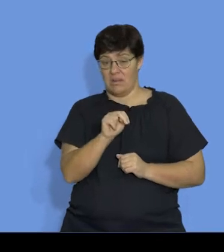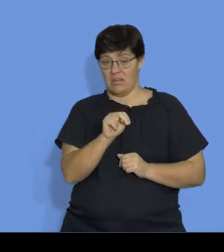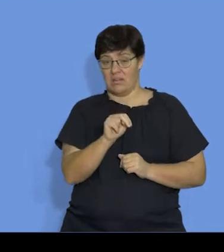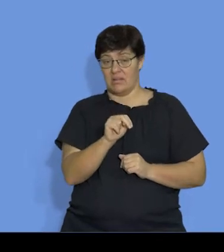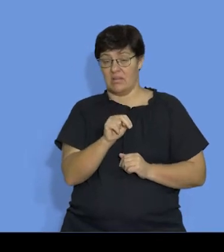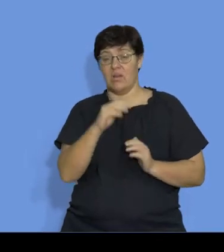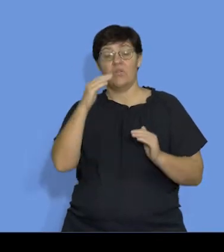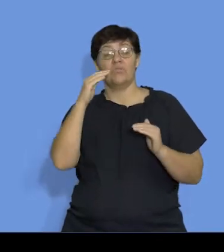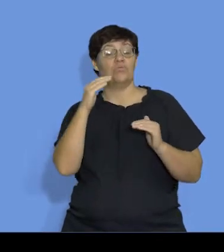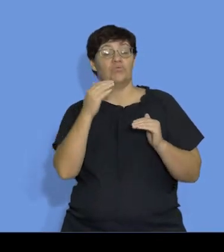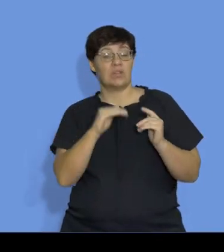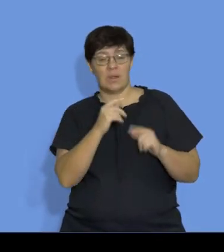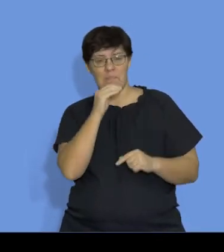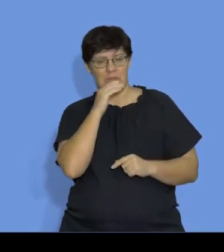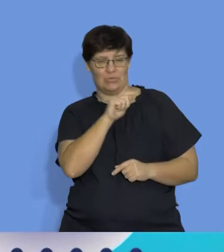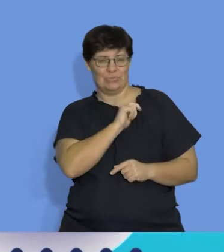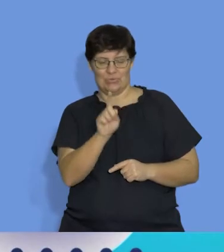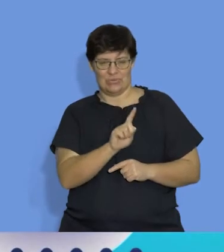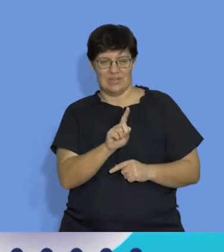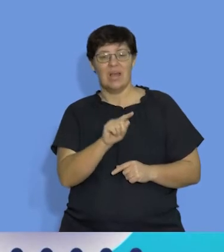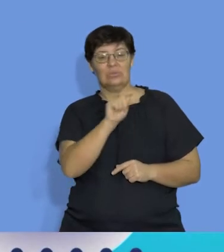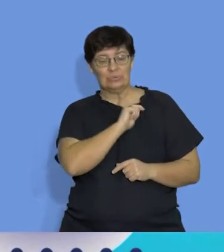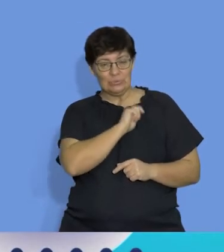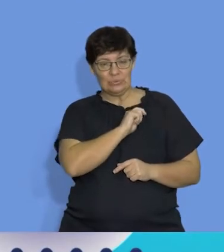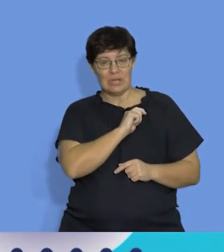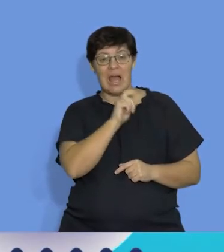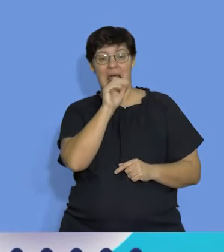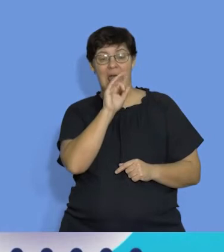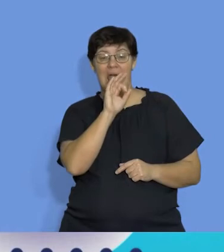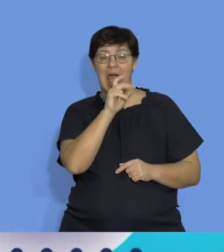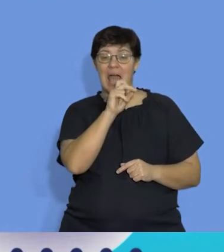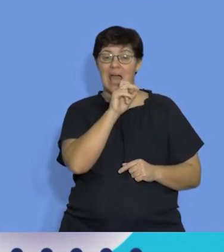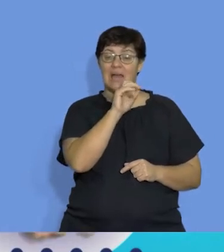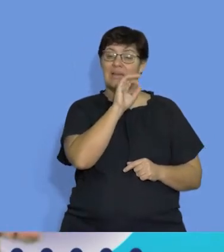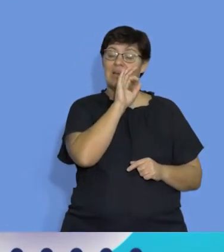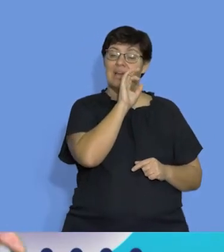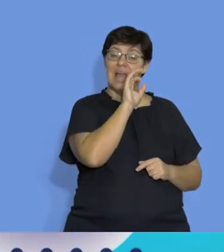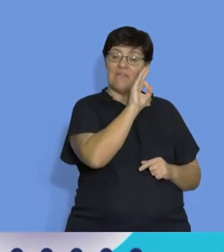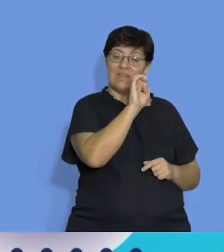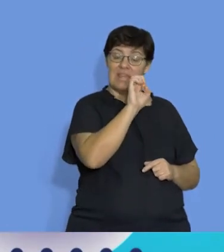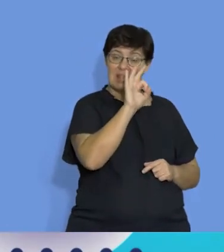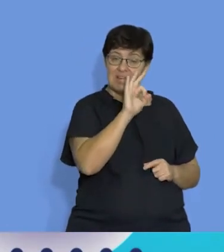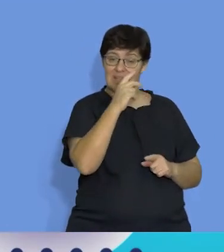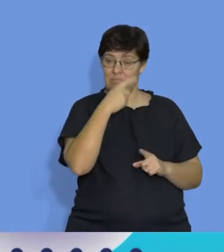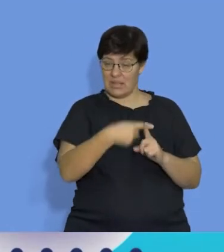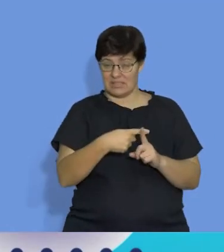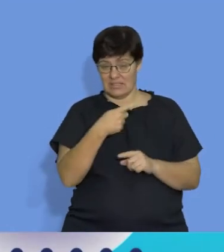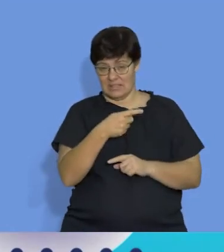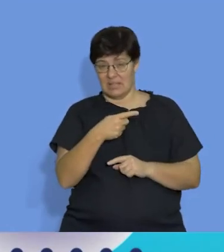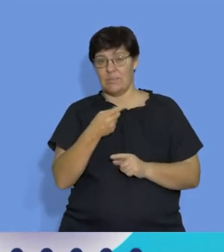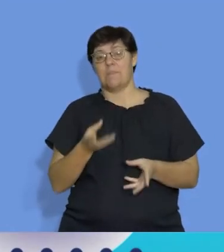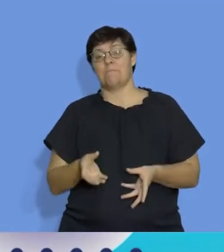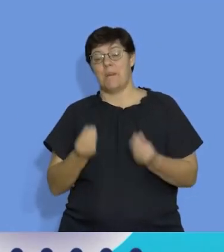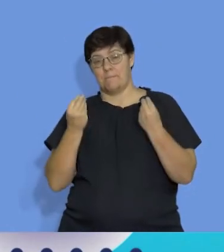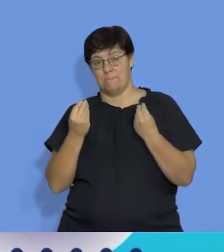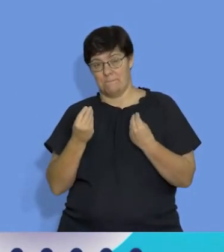reduction, it's not entirely true. Actually, it's the iron 3 plus ion that gains the electron. So to say ion, you are referring to